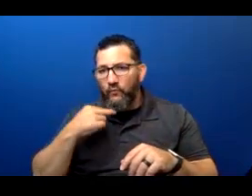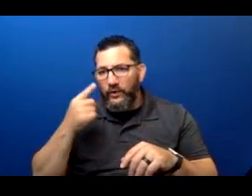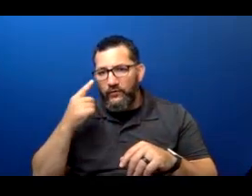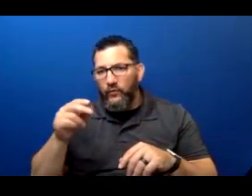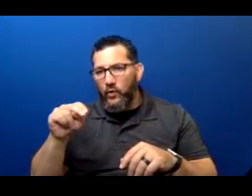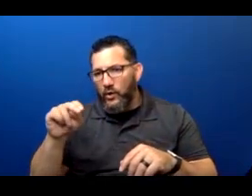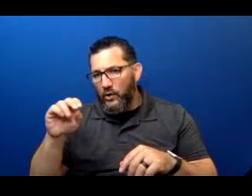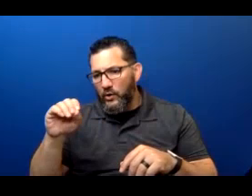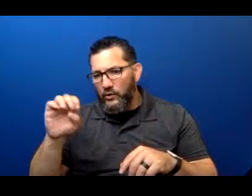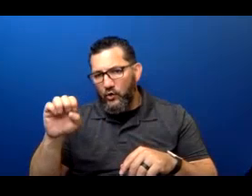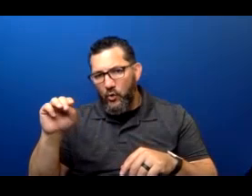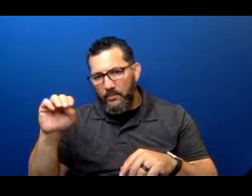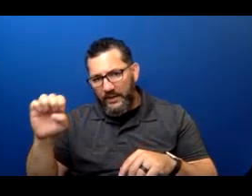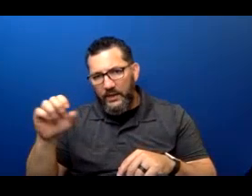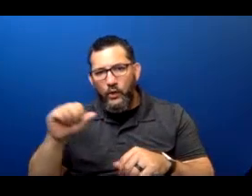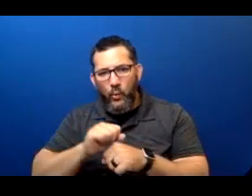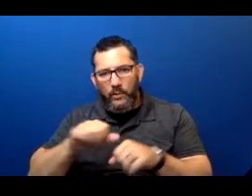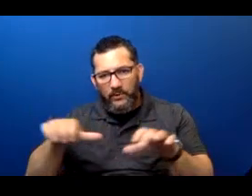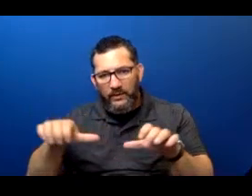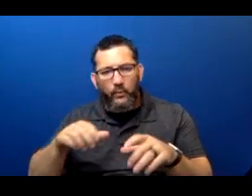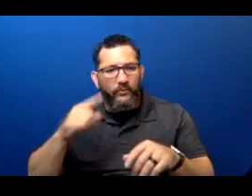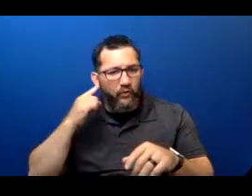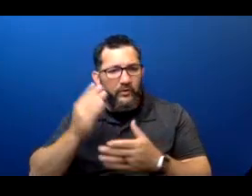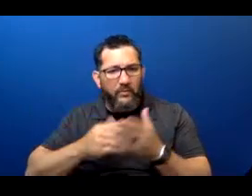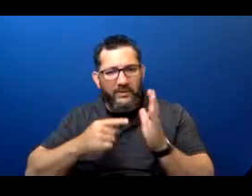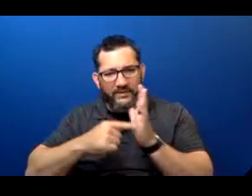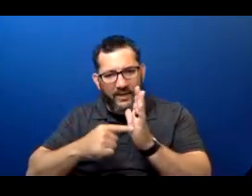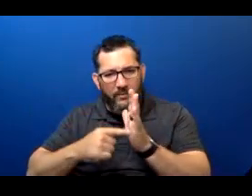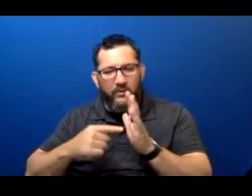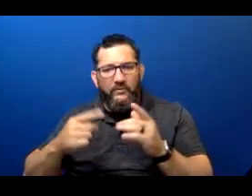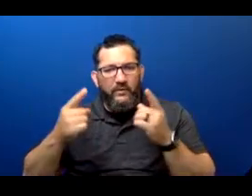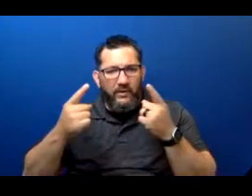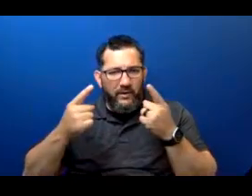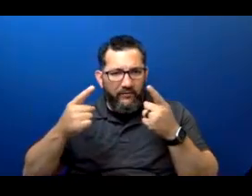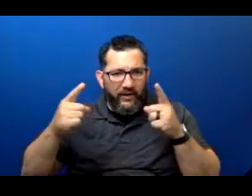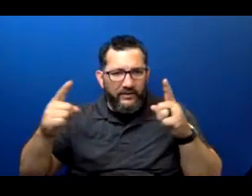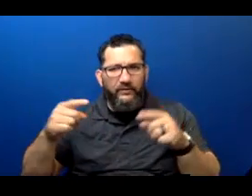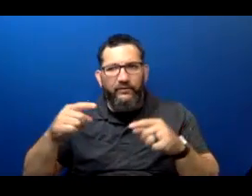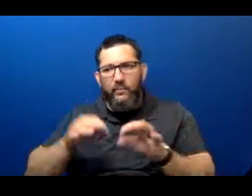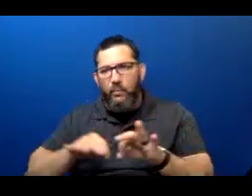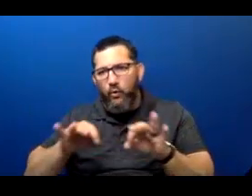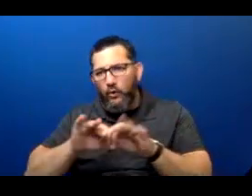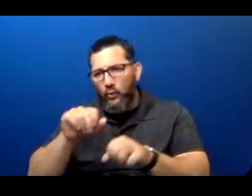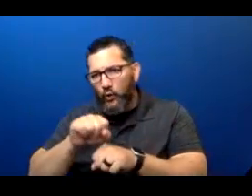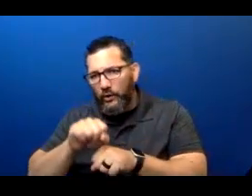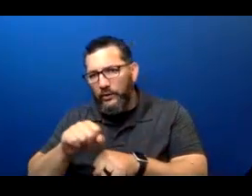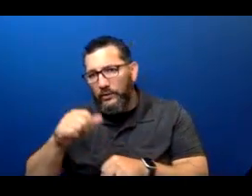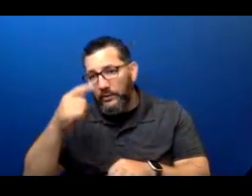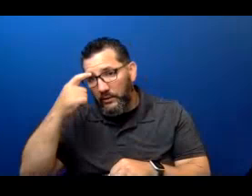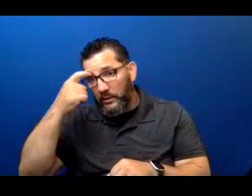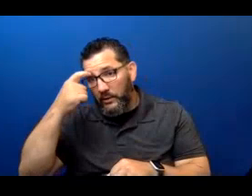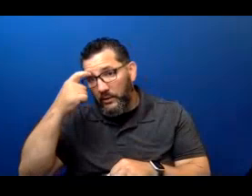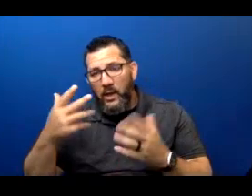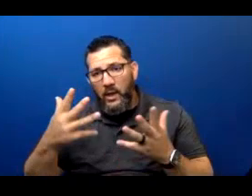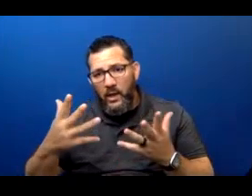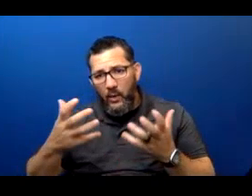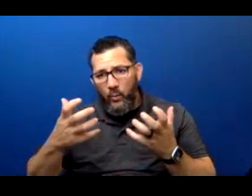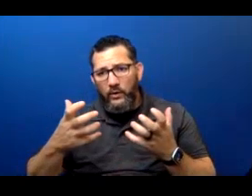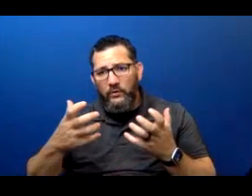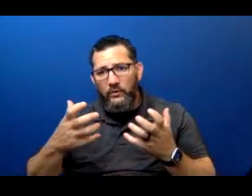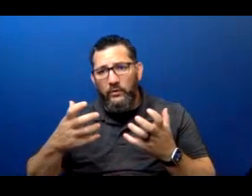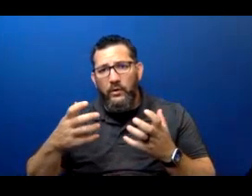being done. We've heard a couple of examples of how effective and important this work is. So I just wanted to really kind of put that call